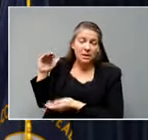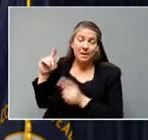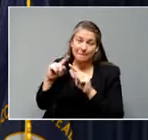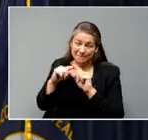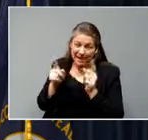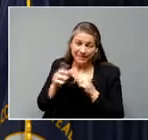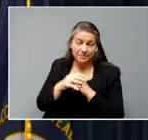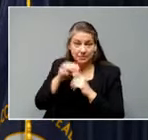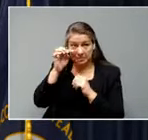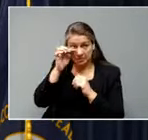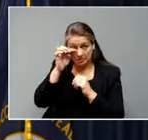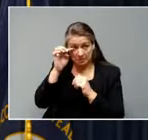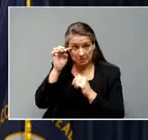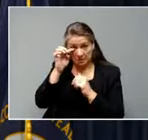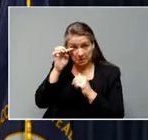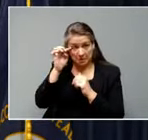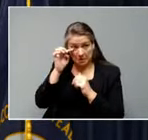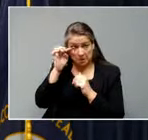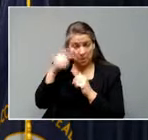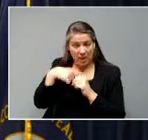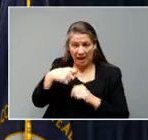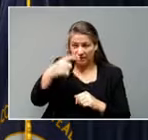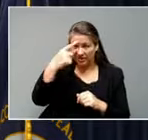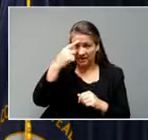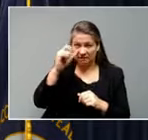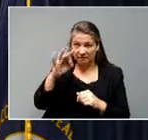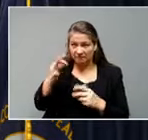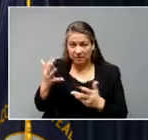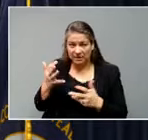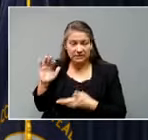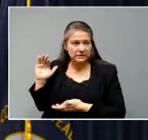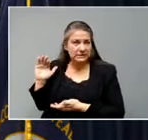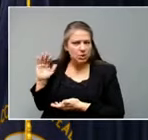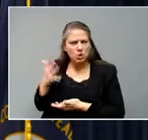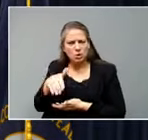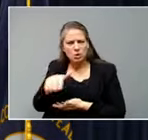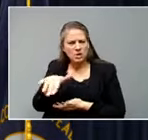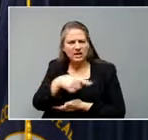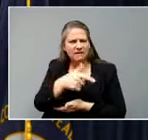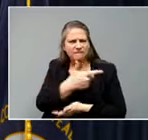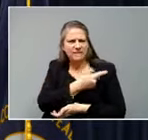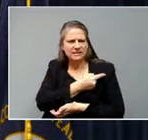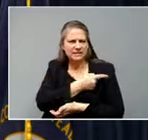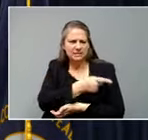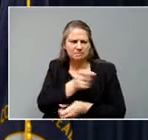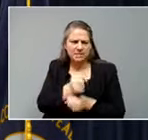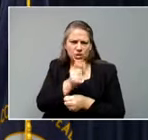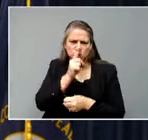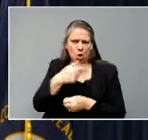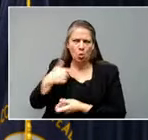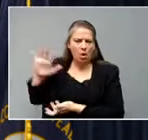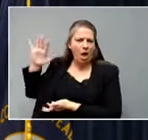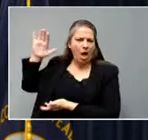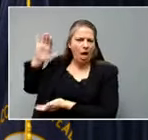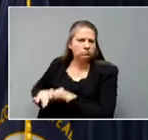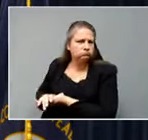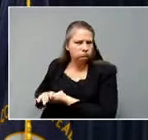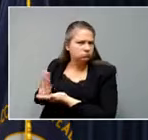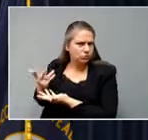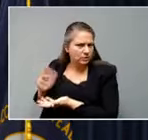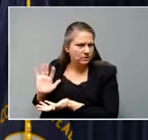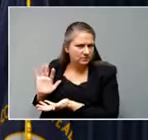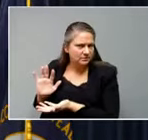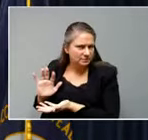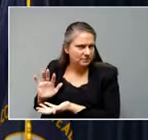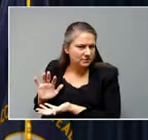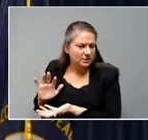little offense. In other words, getting people vaccinated to make sure that remains the case. We also cannot,